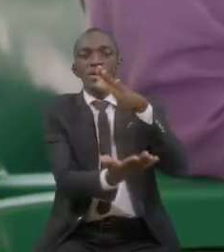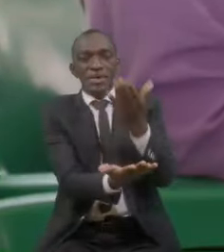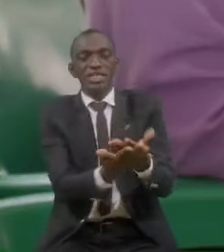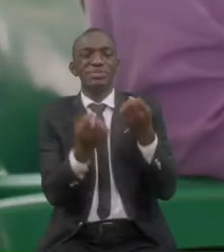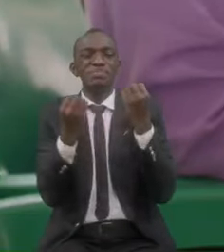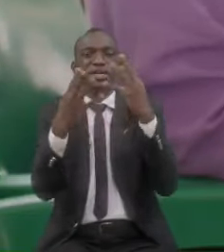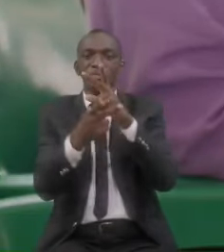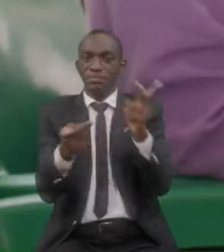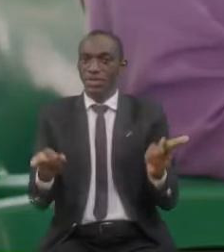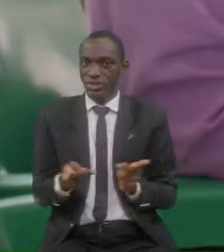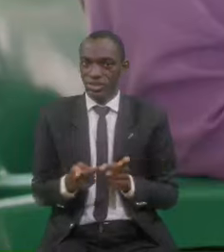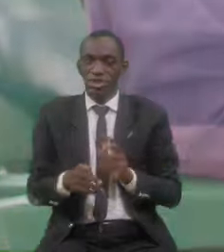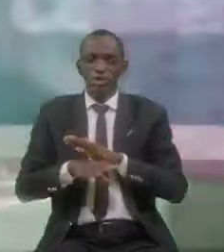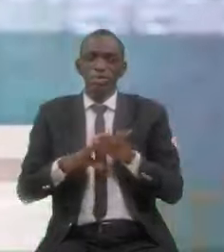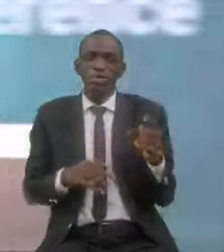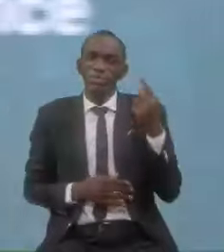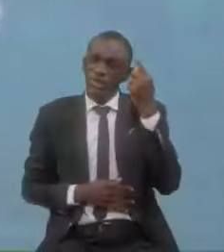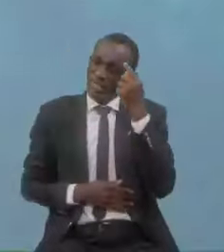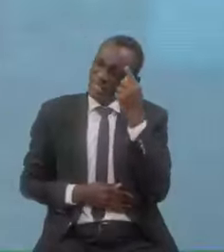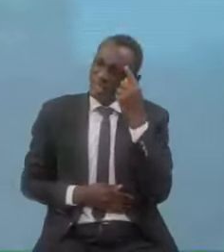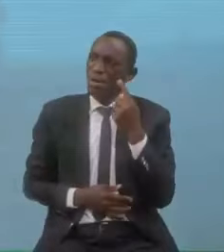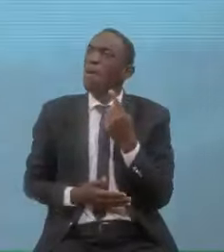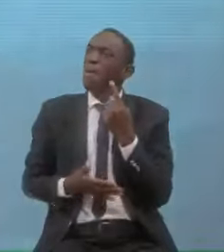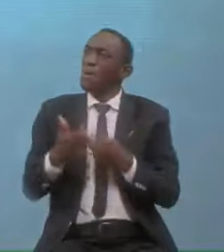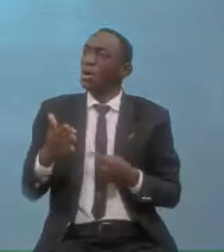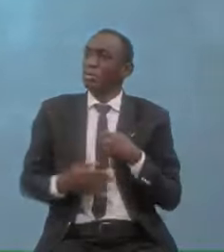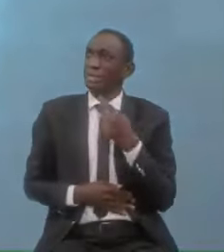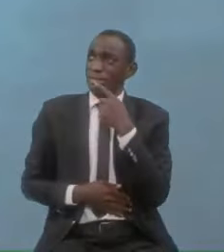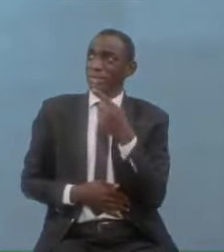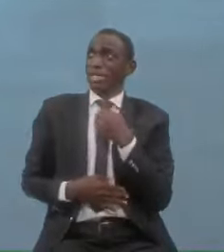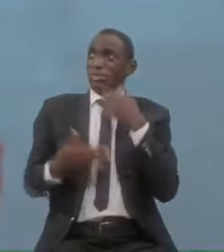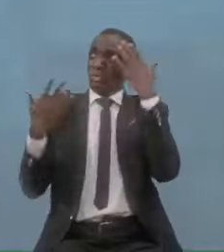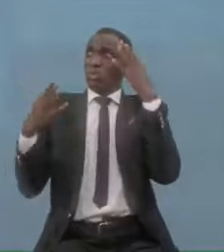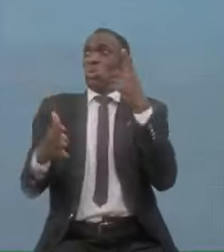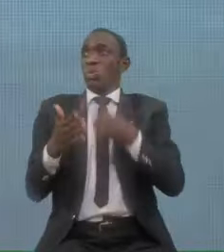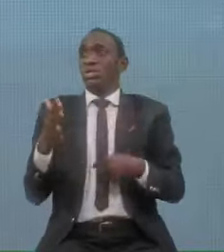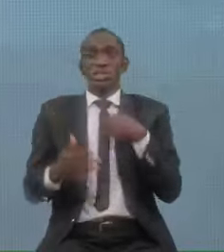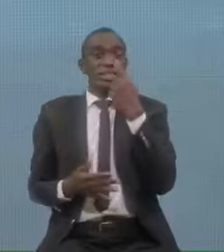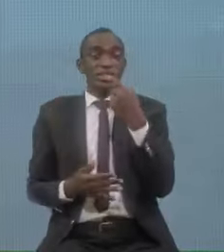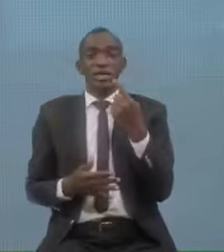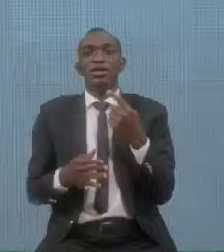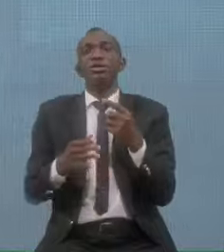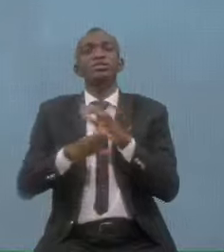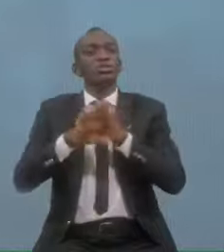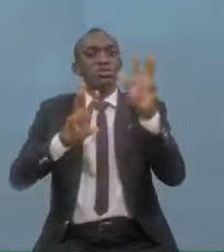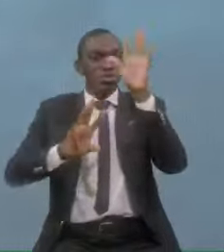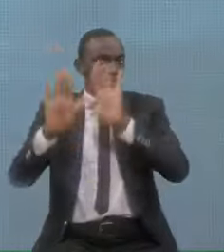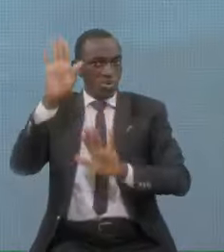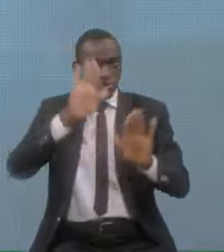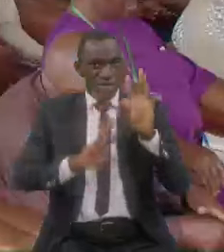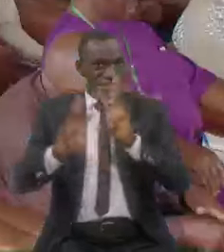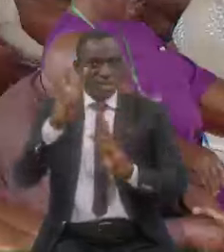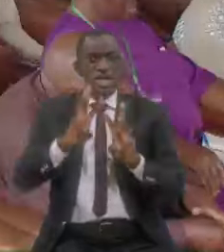think, what are you going to say? Don't worry about that. The Holy Ghost will quicken